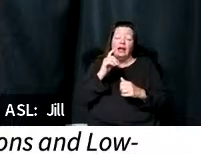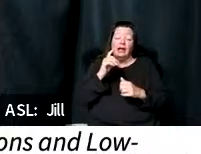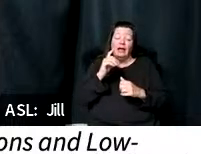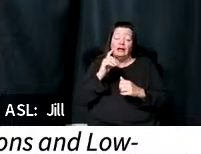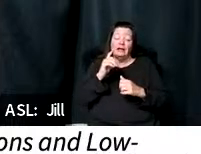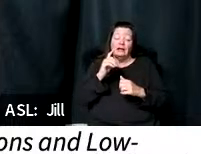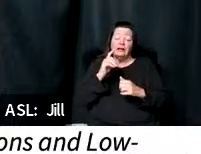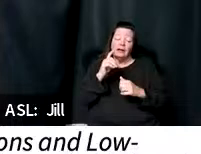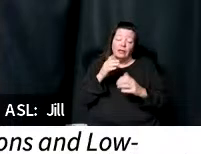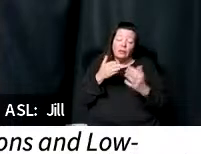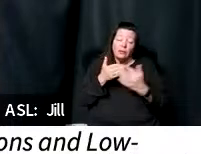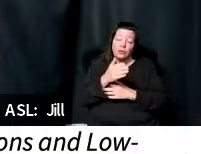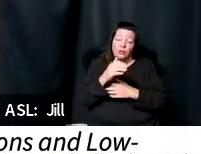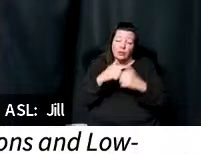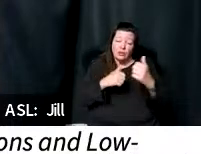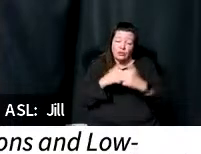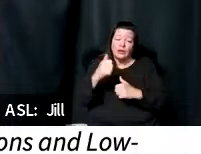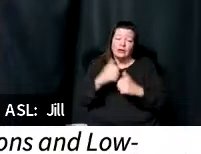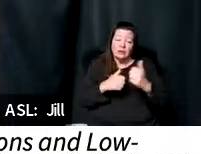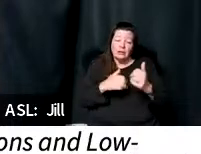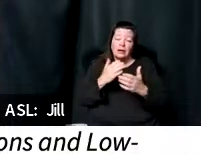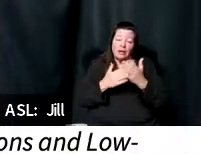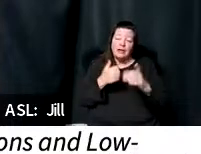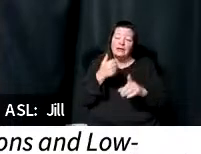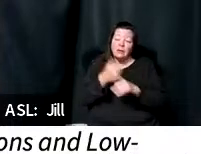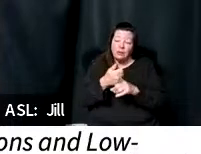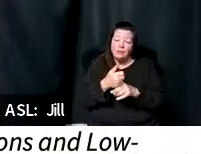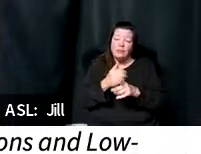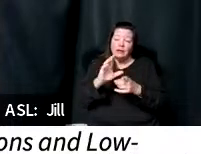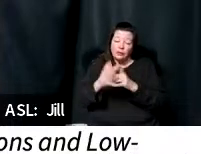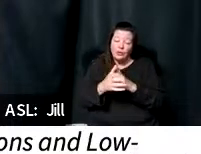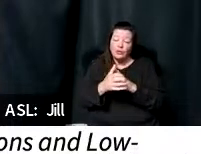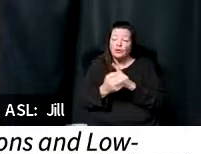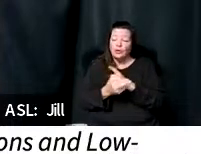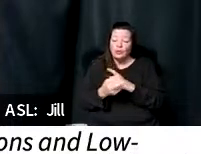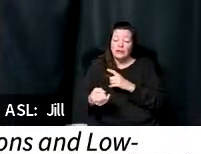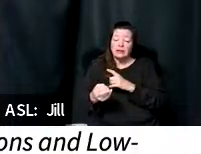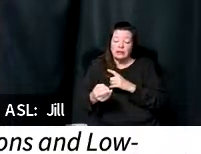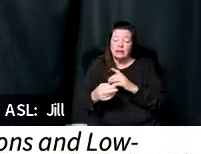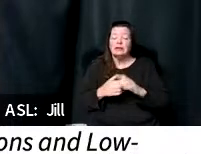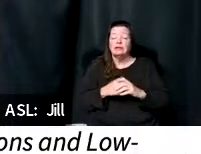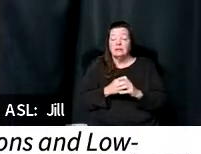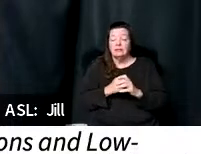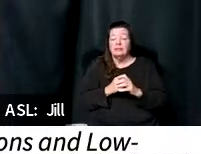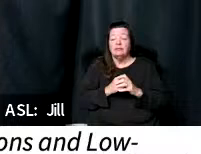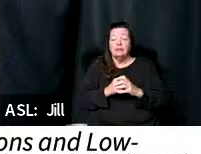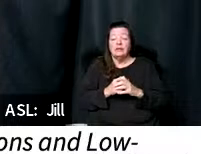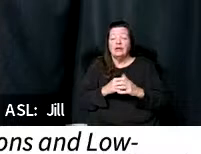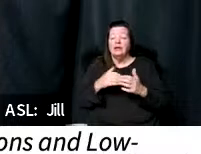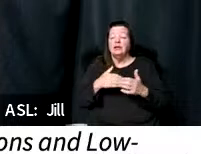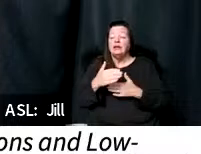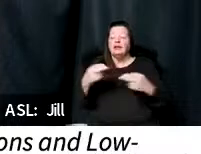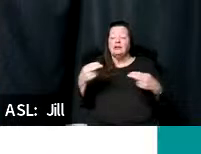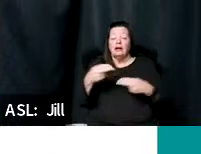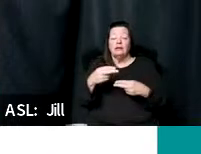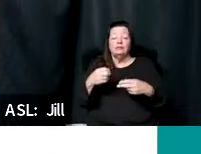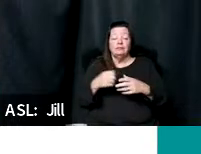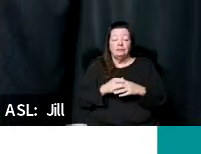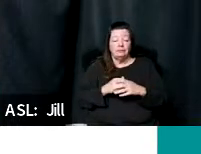some potential impacts to cultural resources within the program footprint. Next slide.